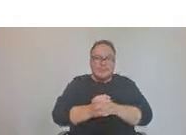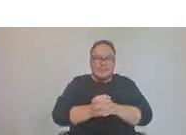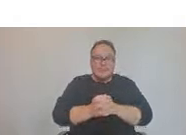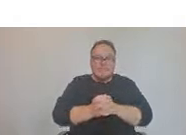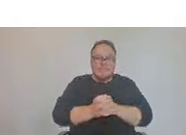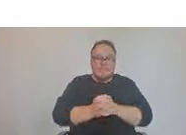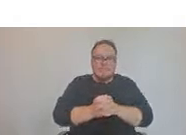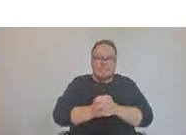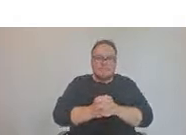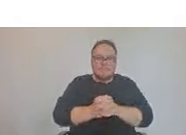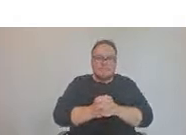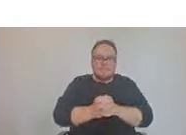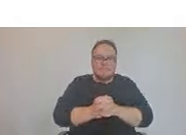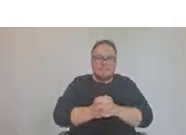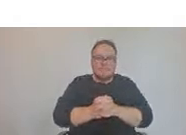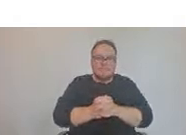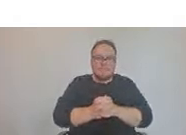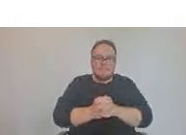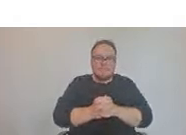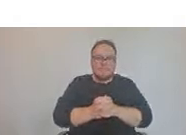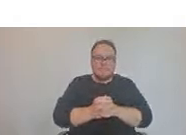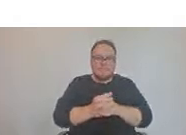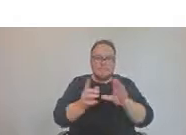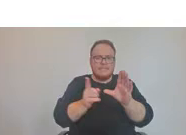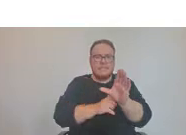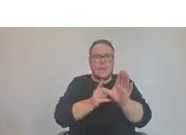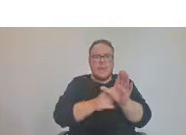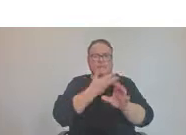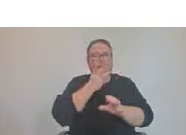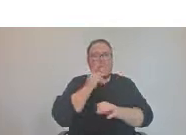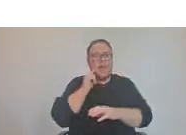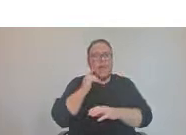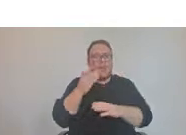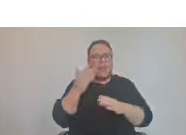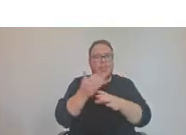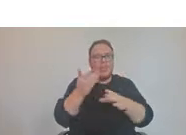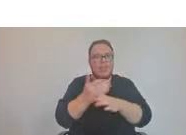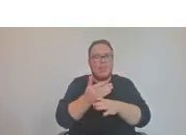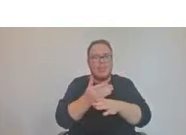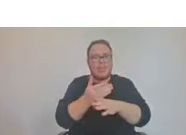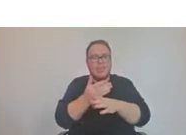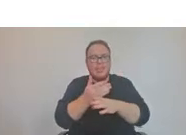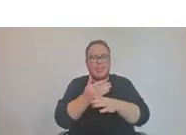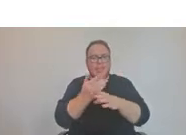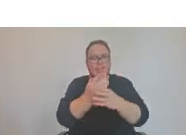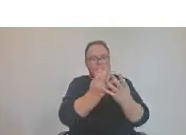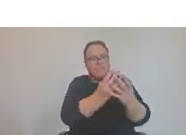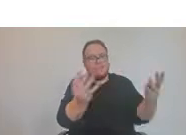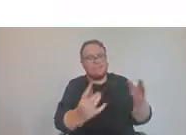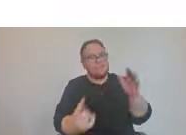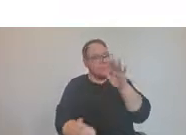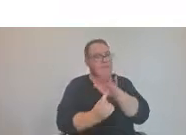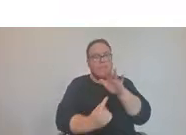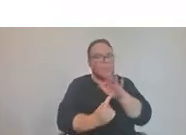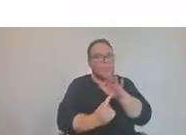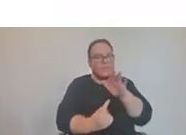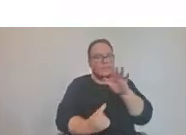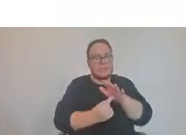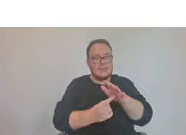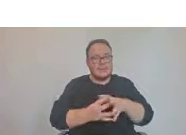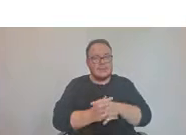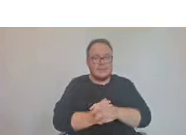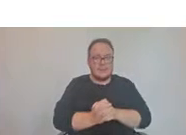our workforce are really, really important. So £62 million worth of investment in skills to support our workforce. Workforce is probably certainly